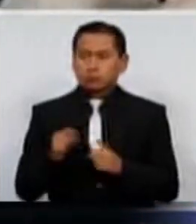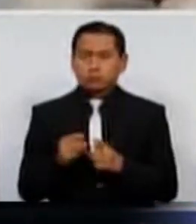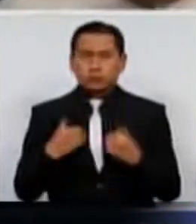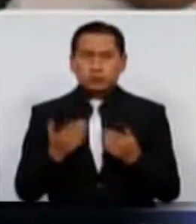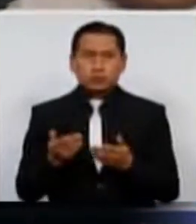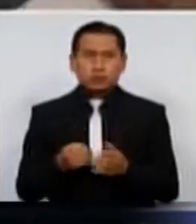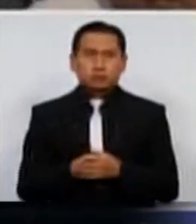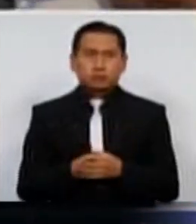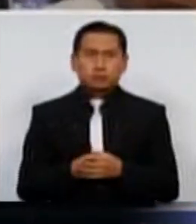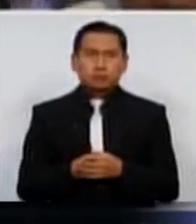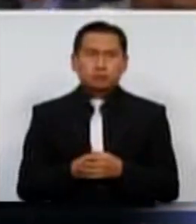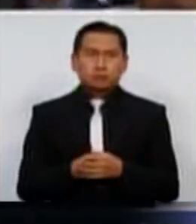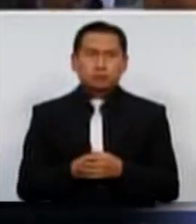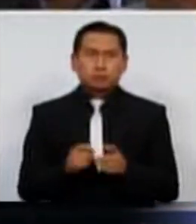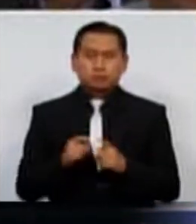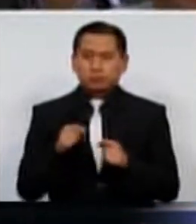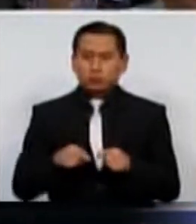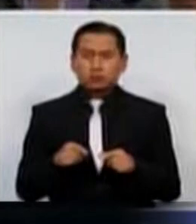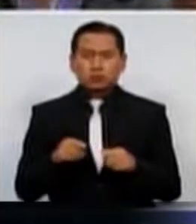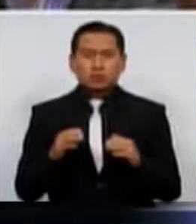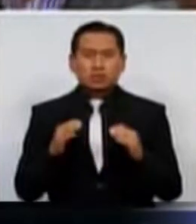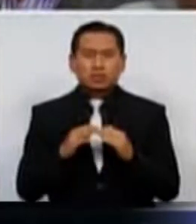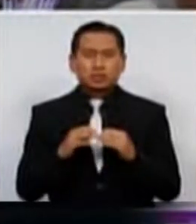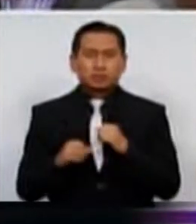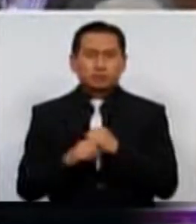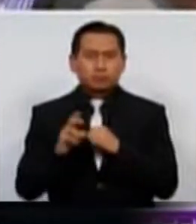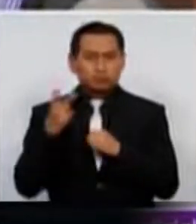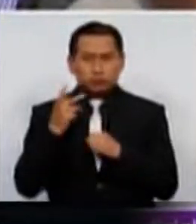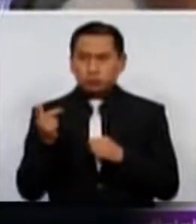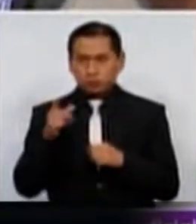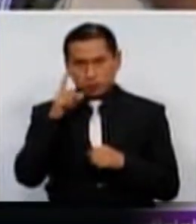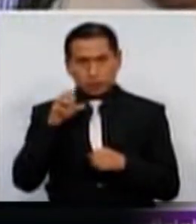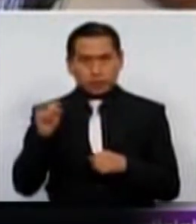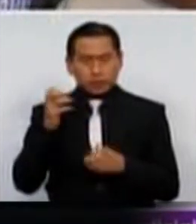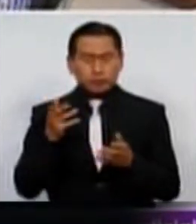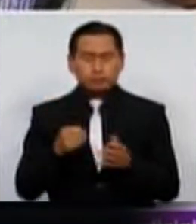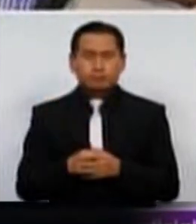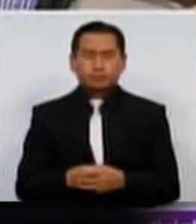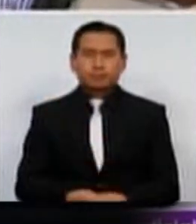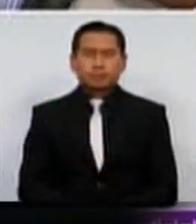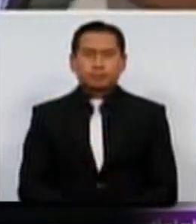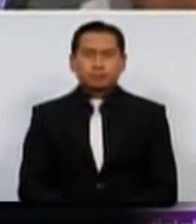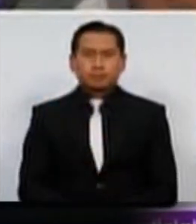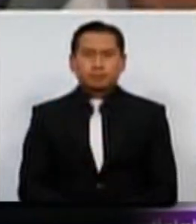These were the words of Luis Arce.